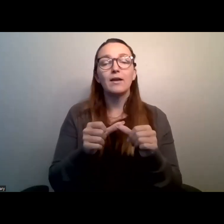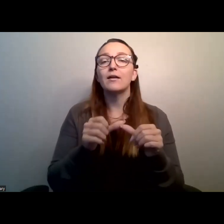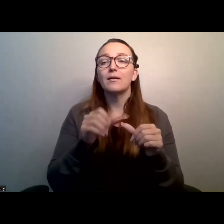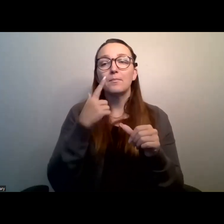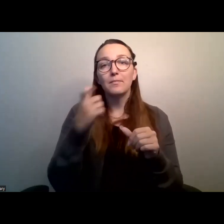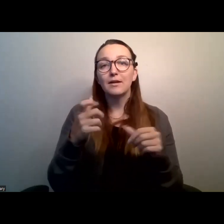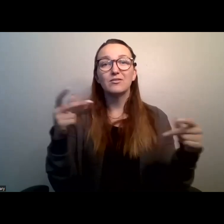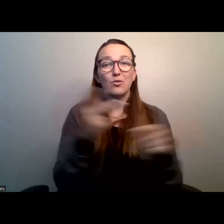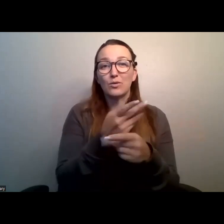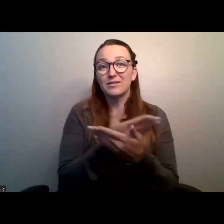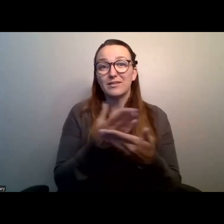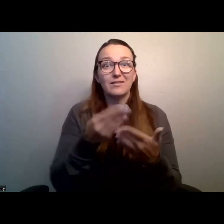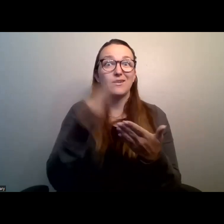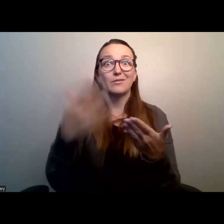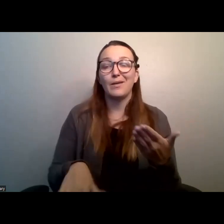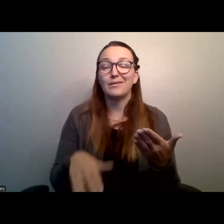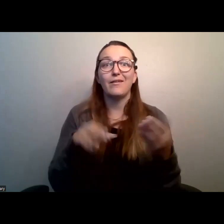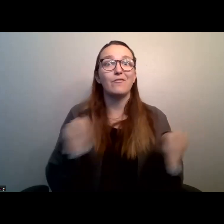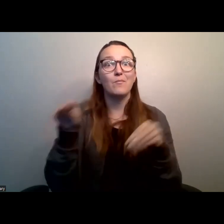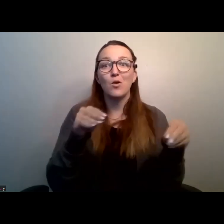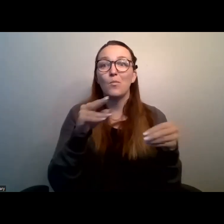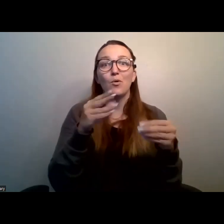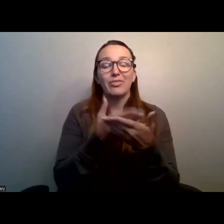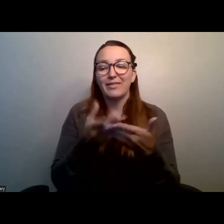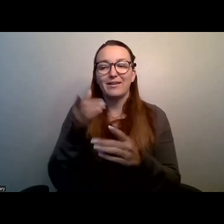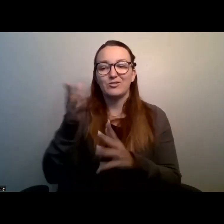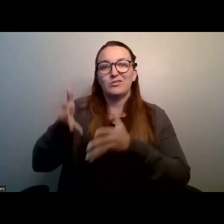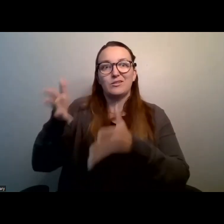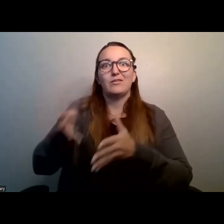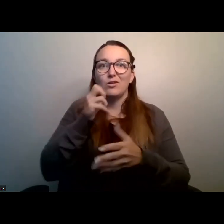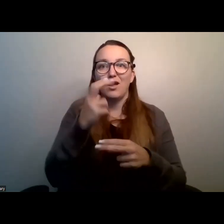really expensive mobile unit sitting in a parking lot someplace unused.